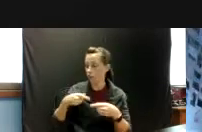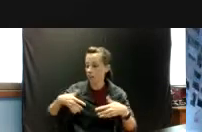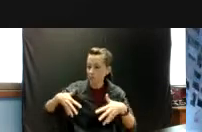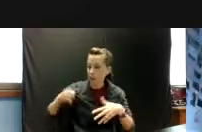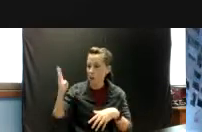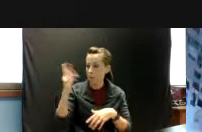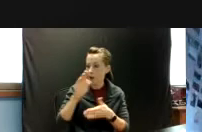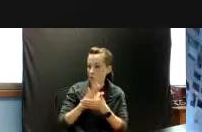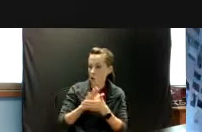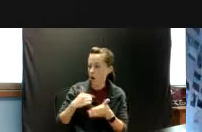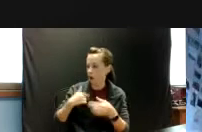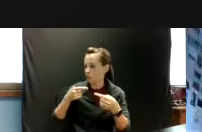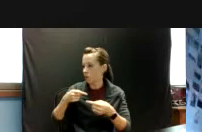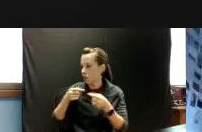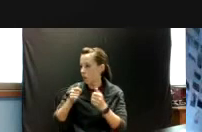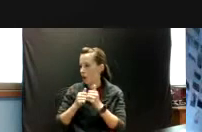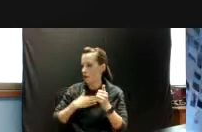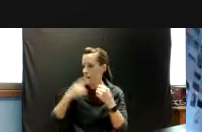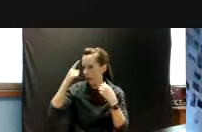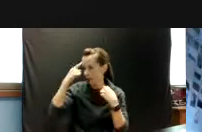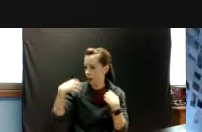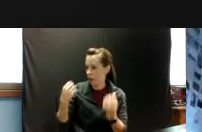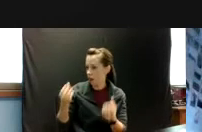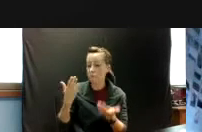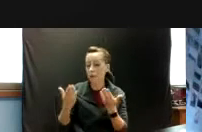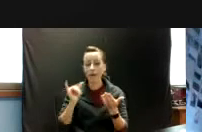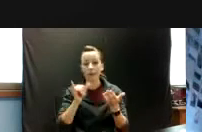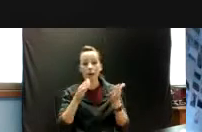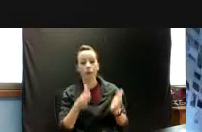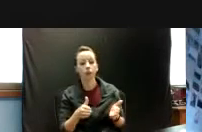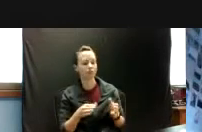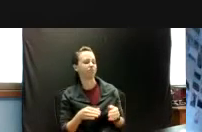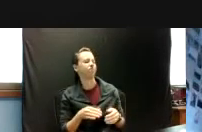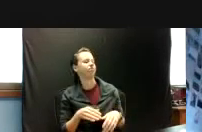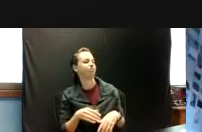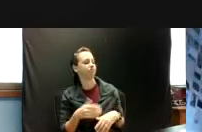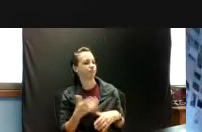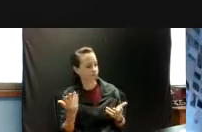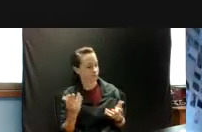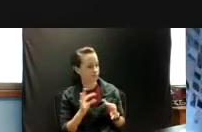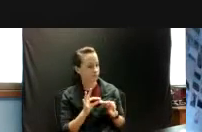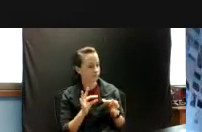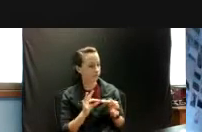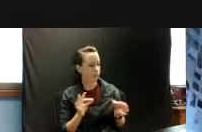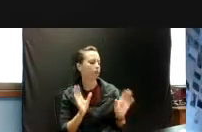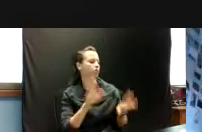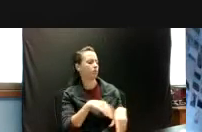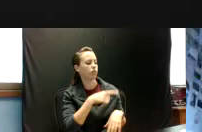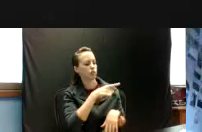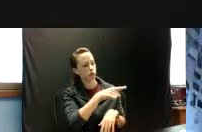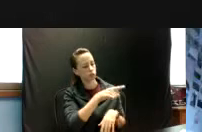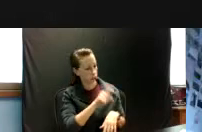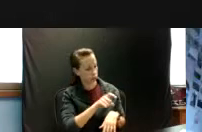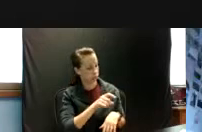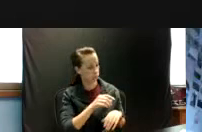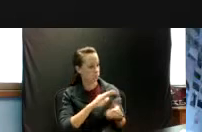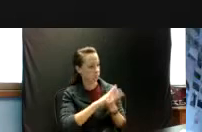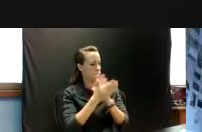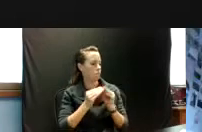mental health. And somebody says things like, oh, you know, as our student commented earlier, oh, just toughen up, or, you